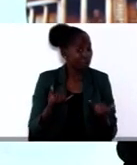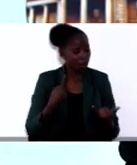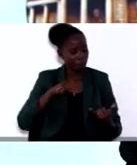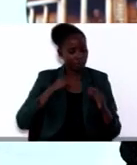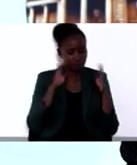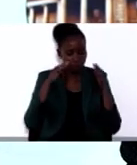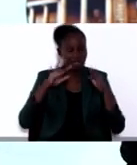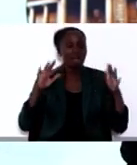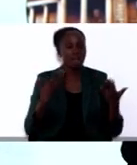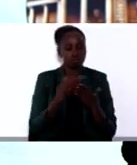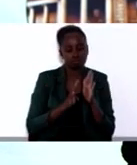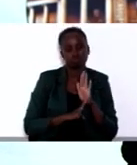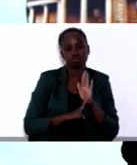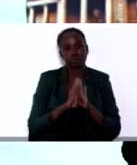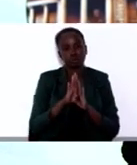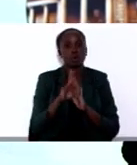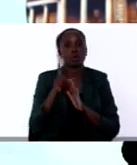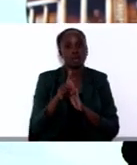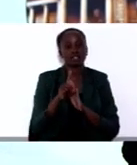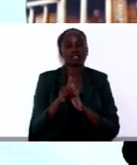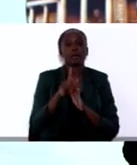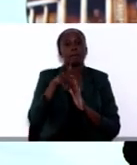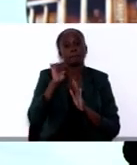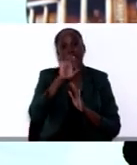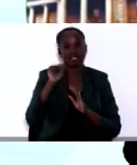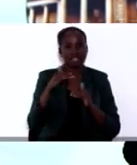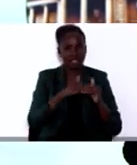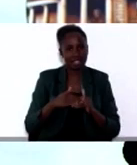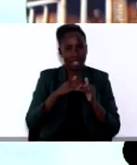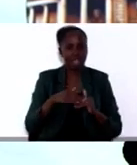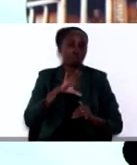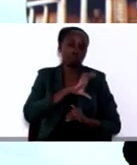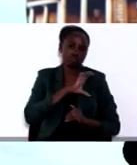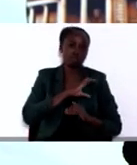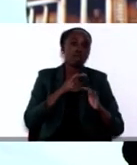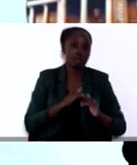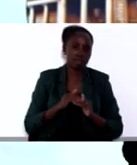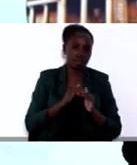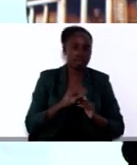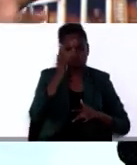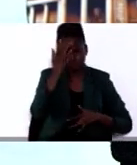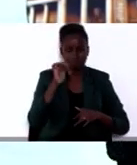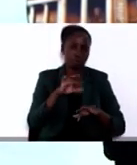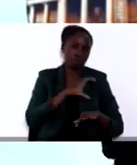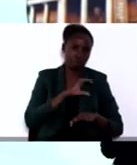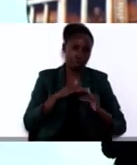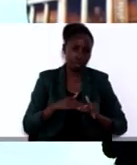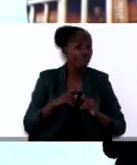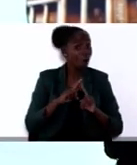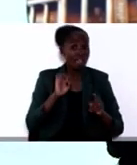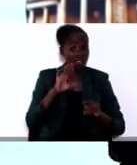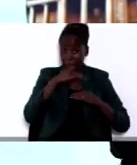improving patient care. If we don't have patient care enhancement, we can do all other